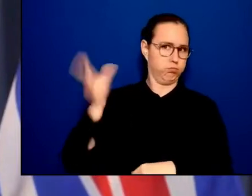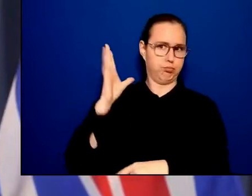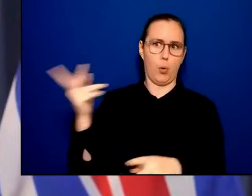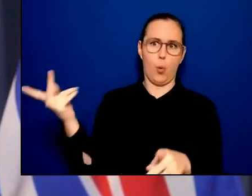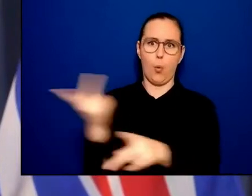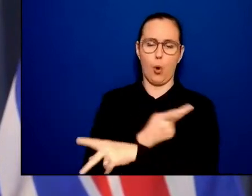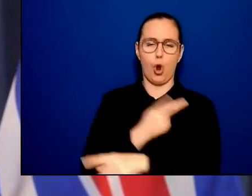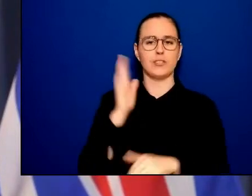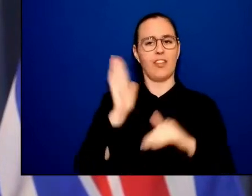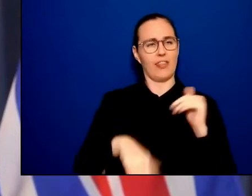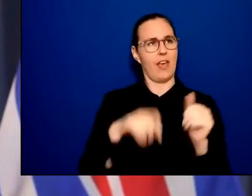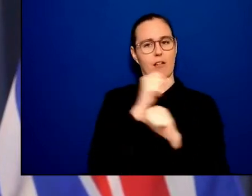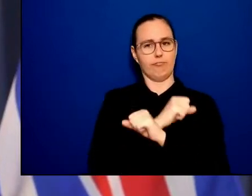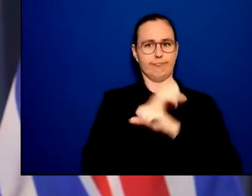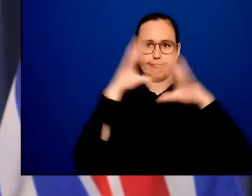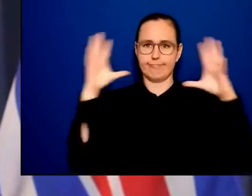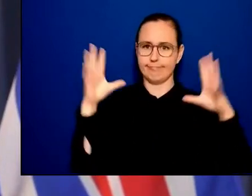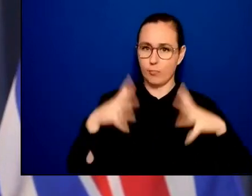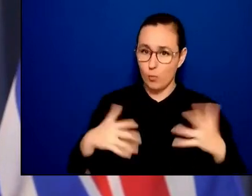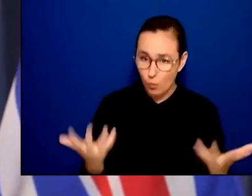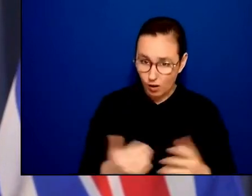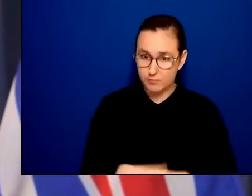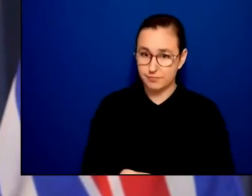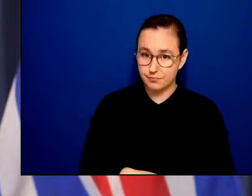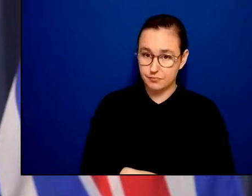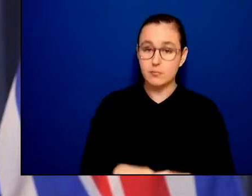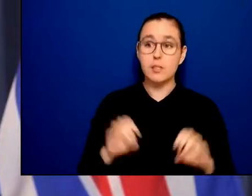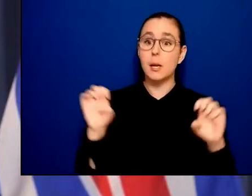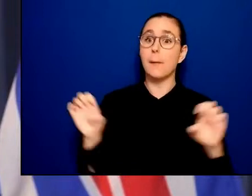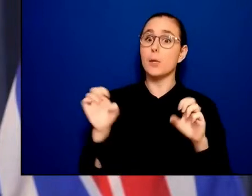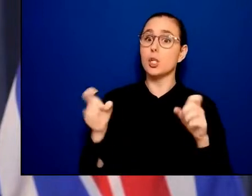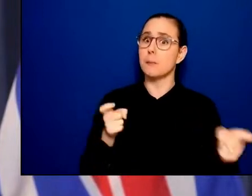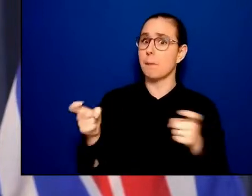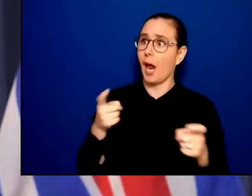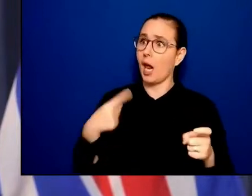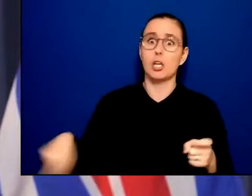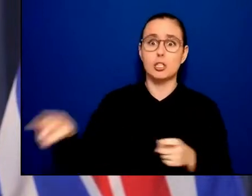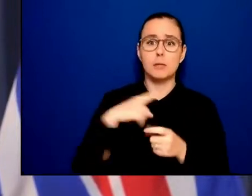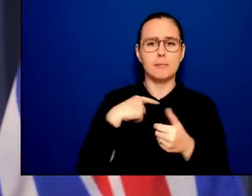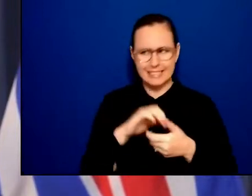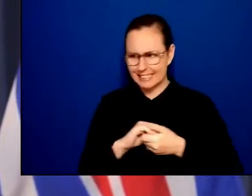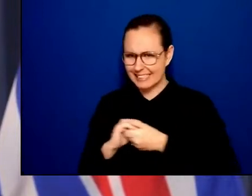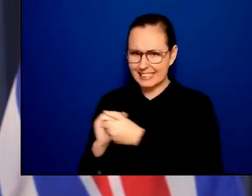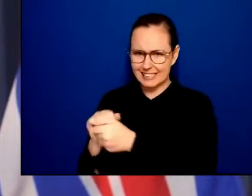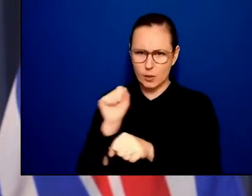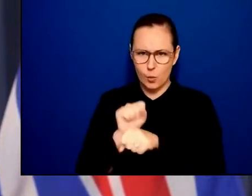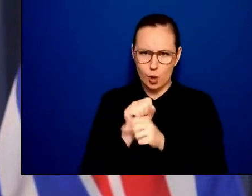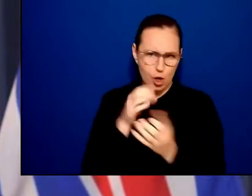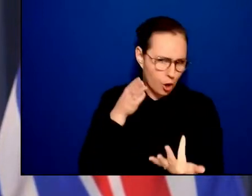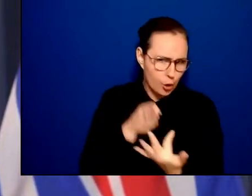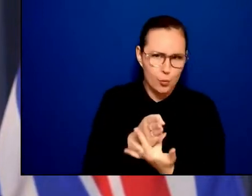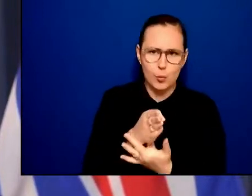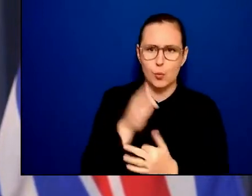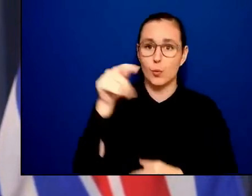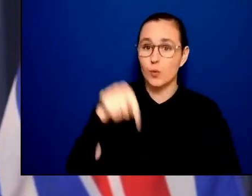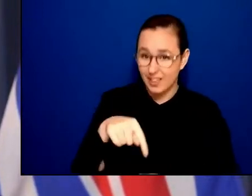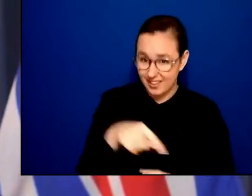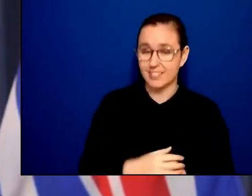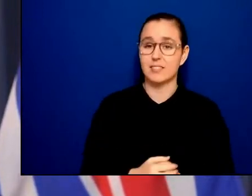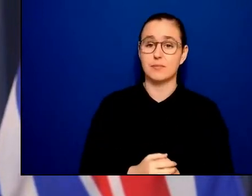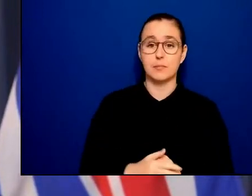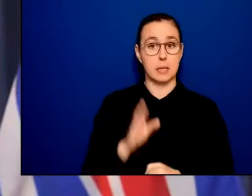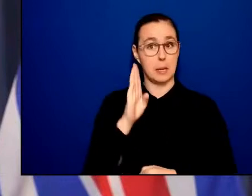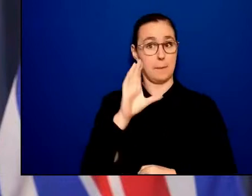get through this unprecedented rainfall. There are over 20 reception centres open around BC, and several states of local emergency